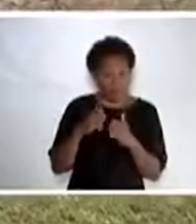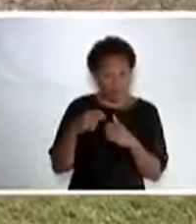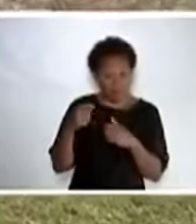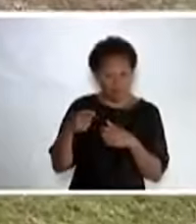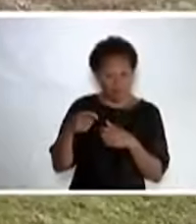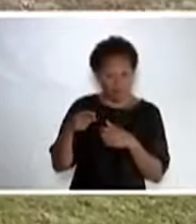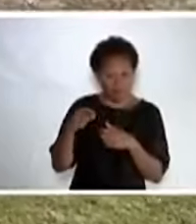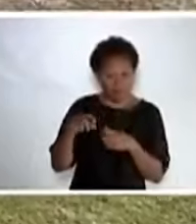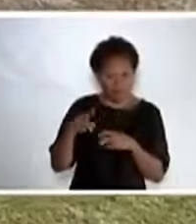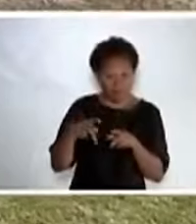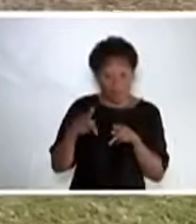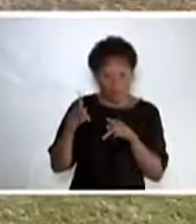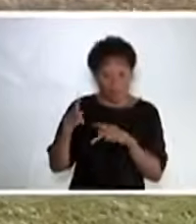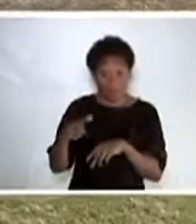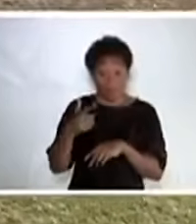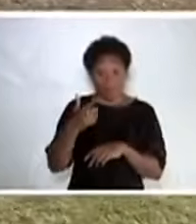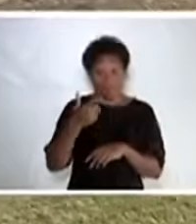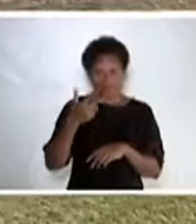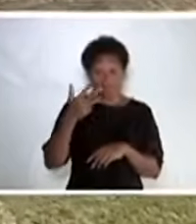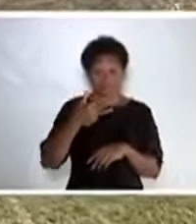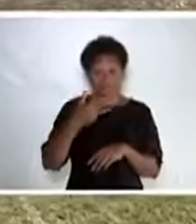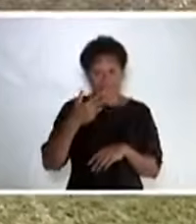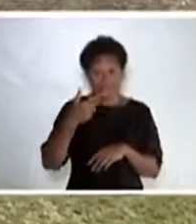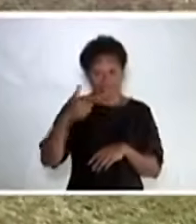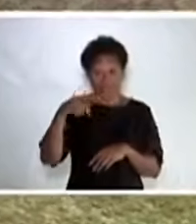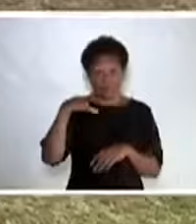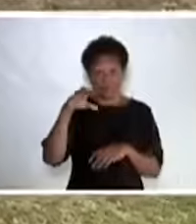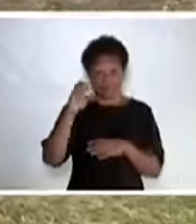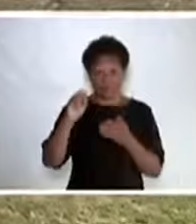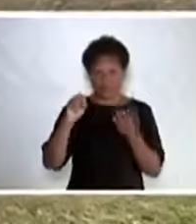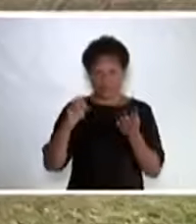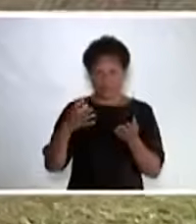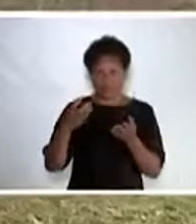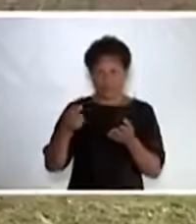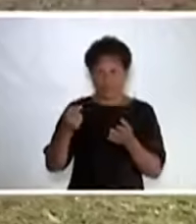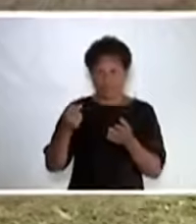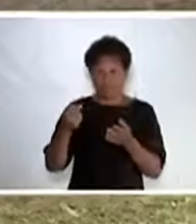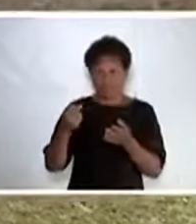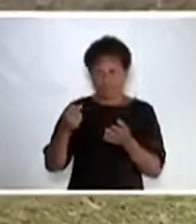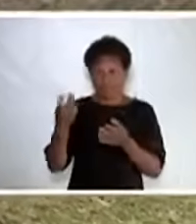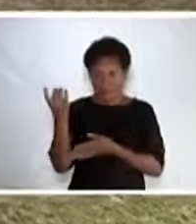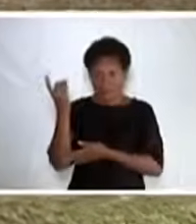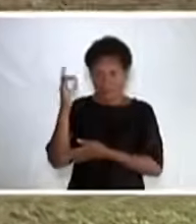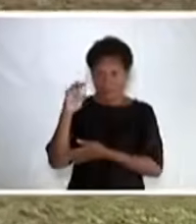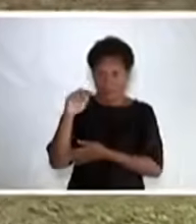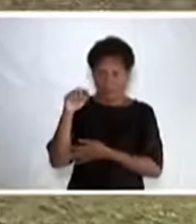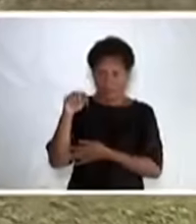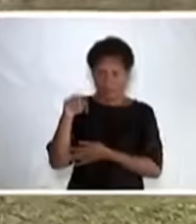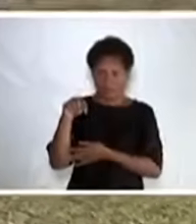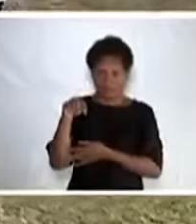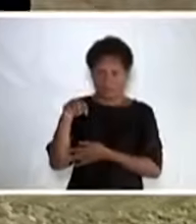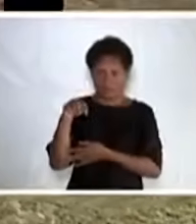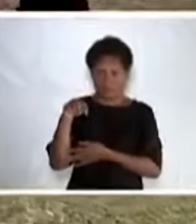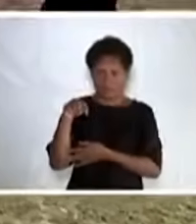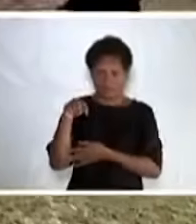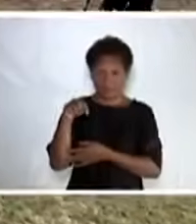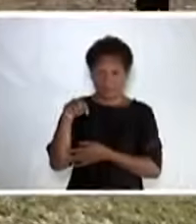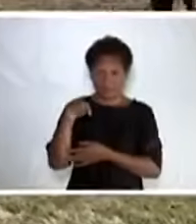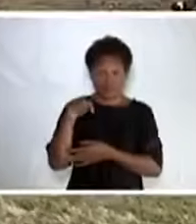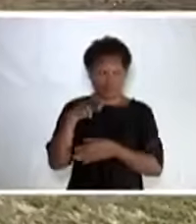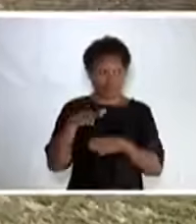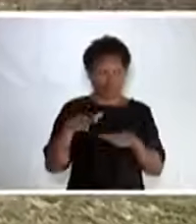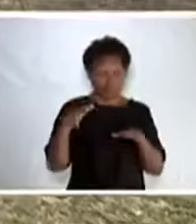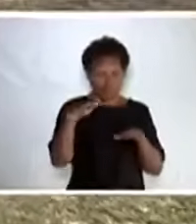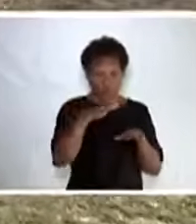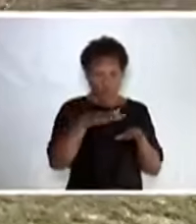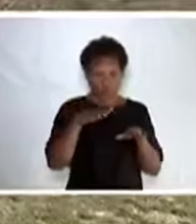were present in 1970 when the instruments of independence were handed over by Prince Charles on these very hallowed grounds.